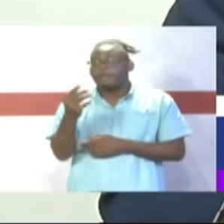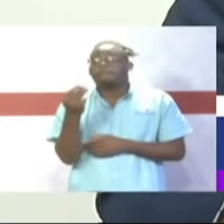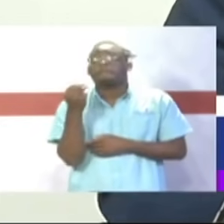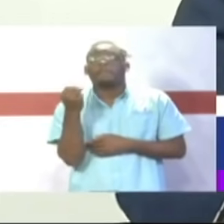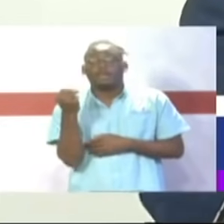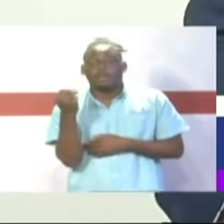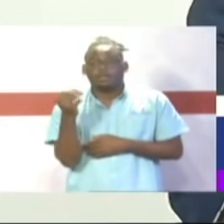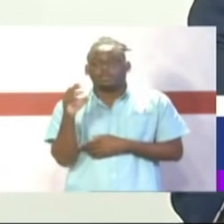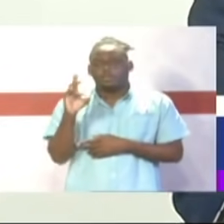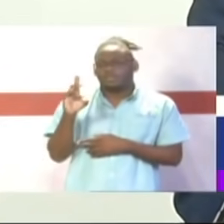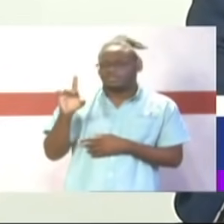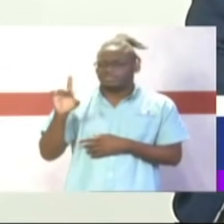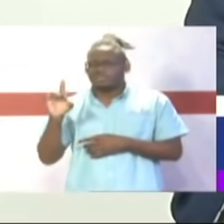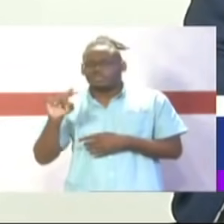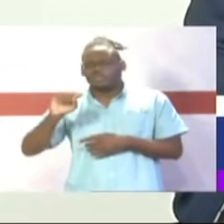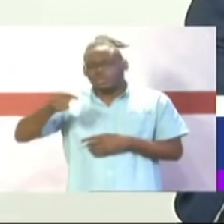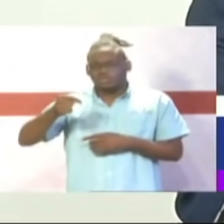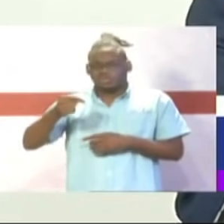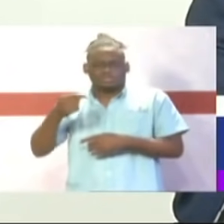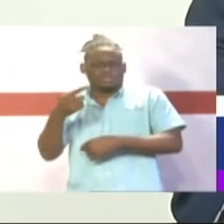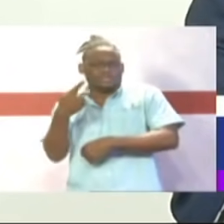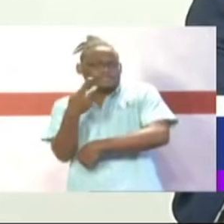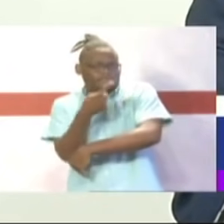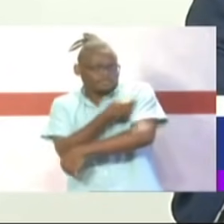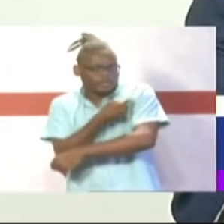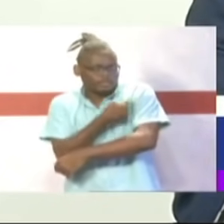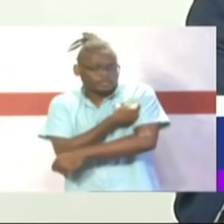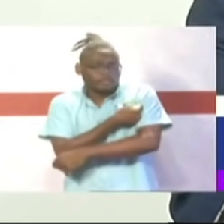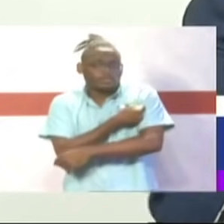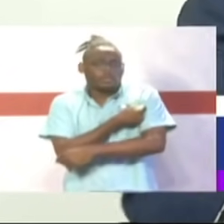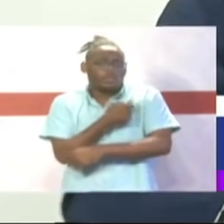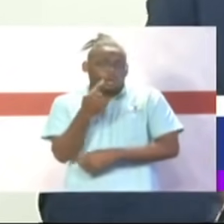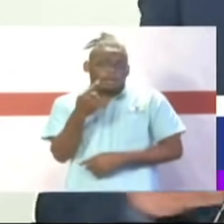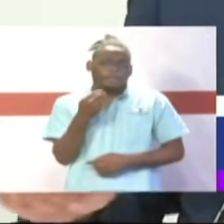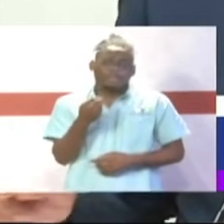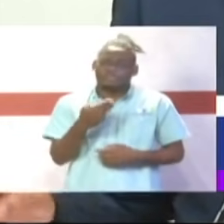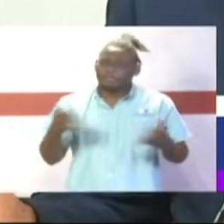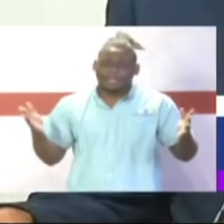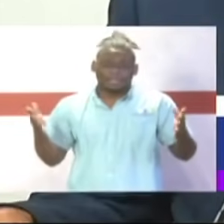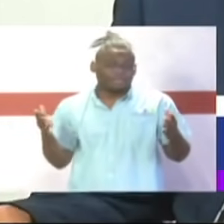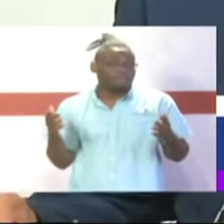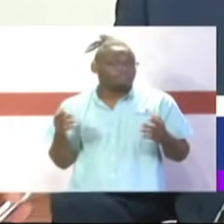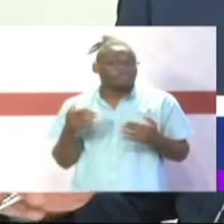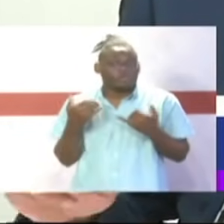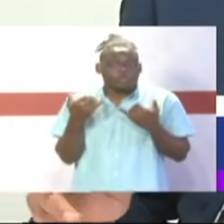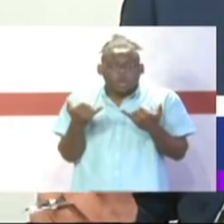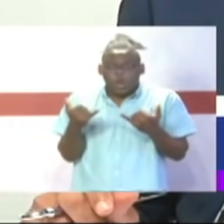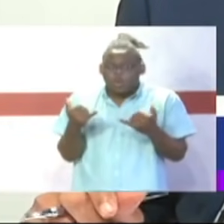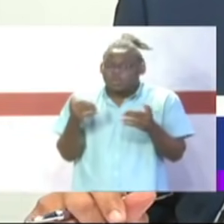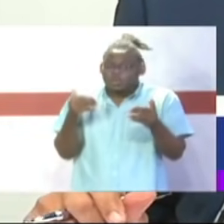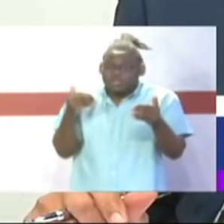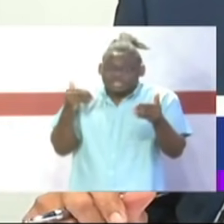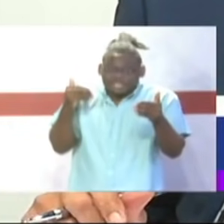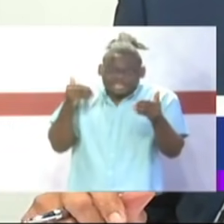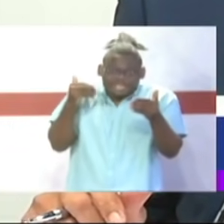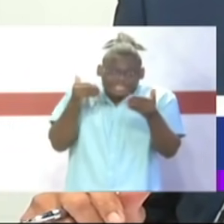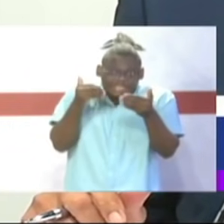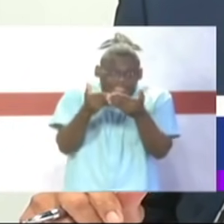1,795,000 doses of vaccines. To date, we have administered